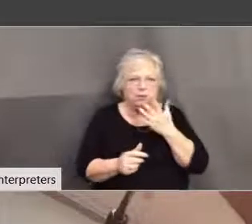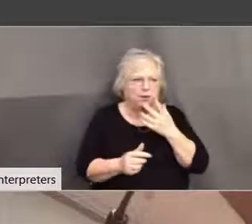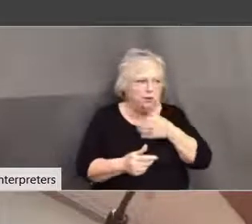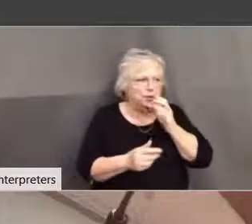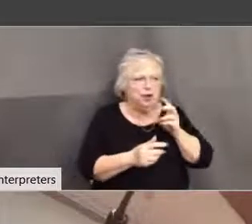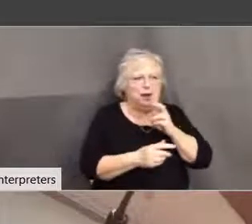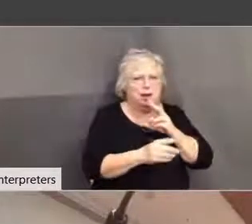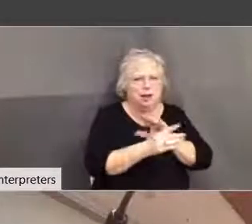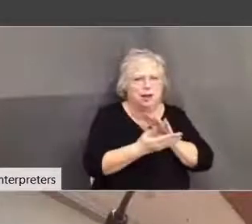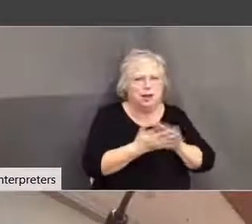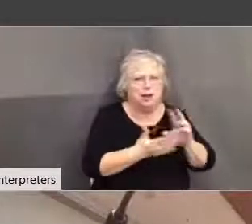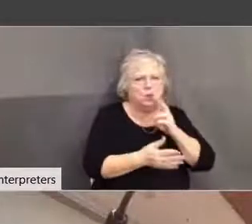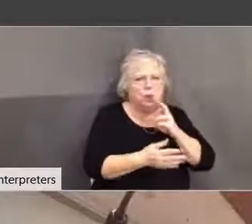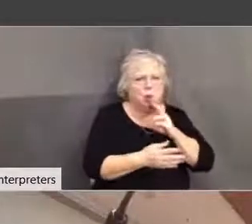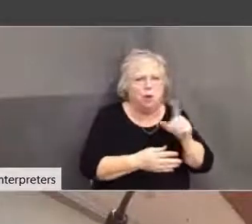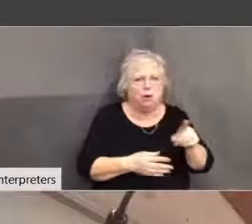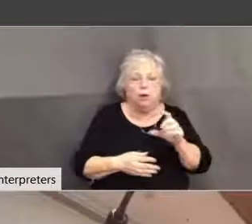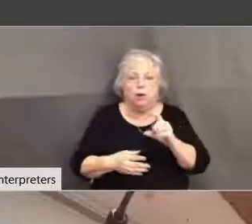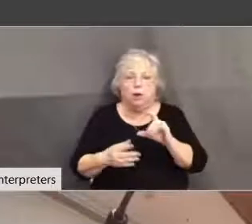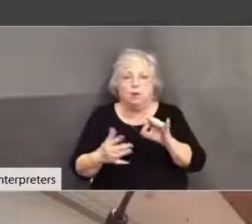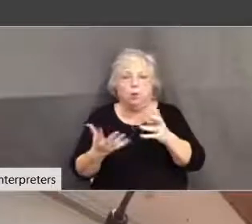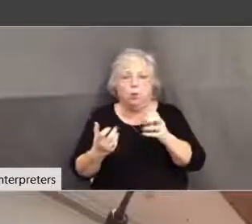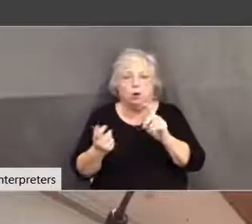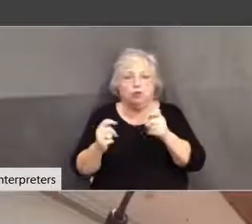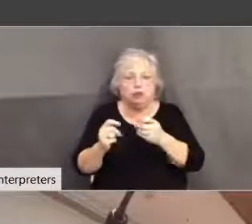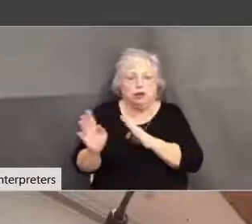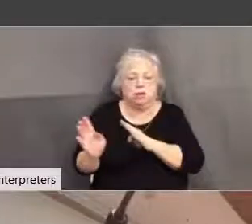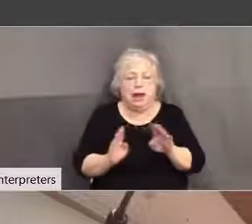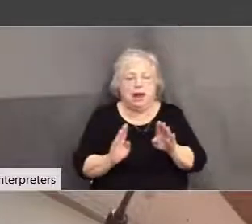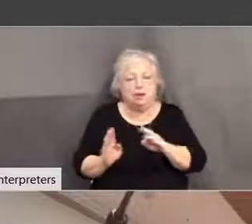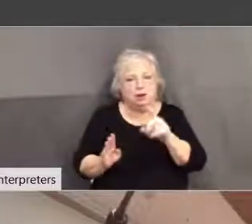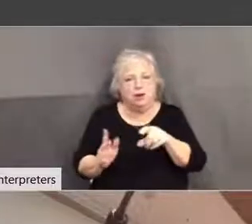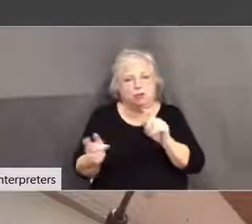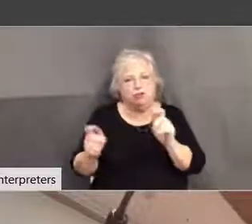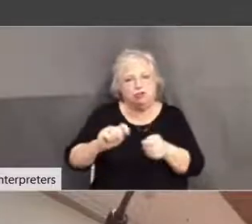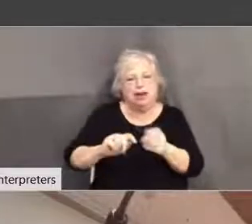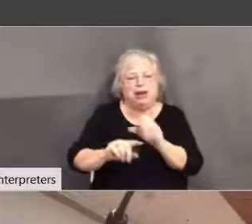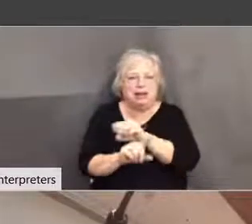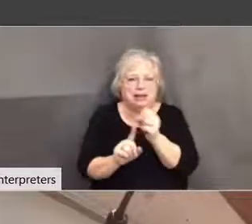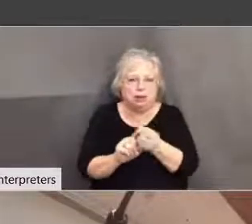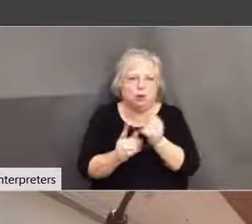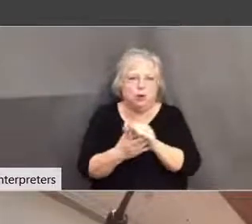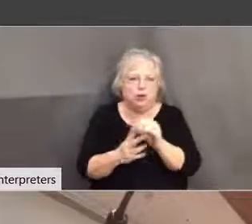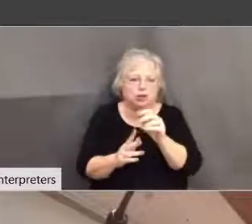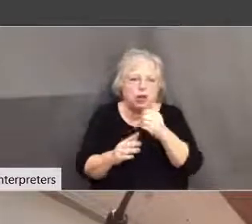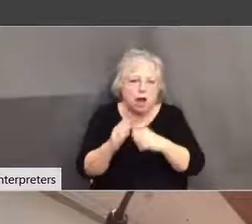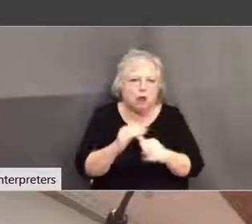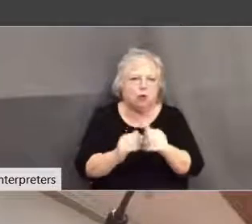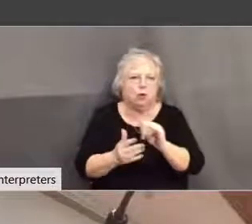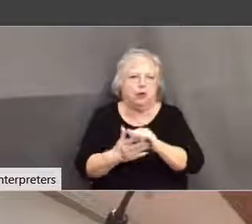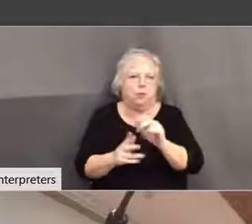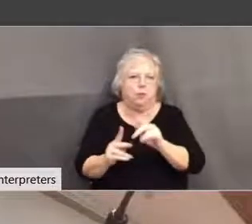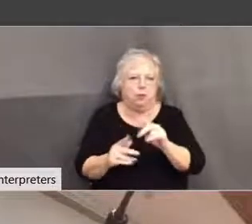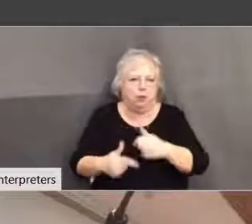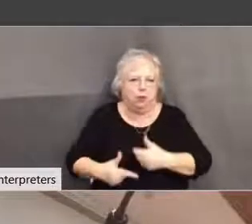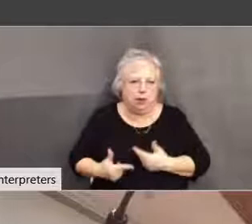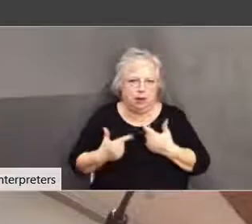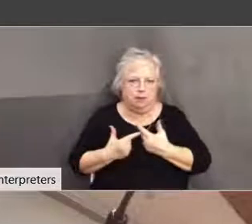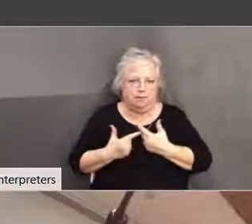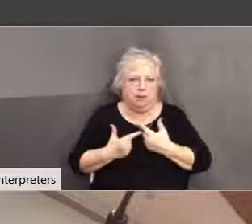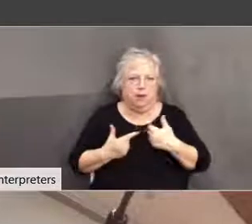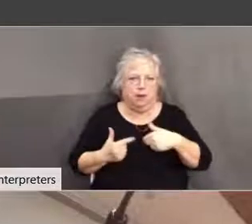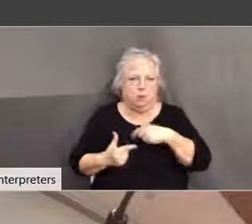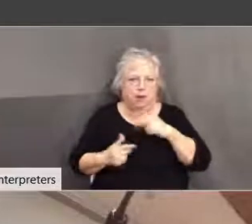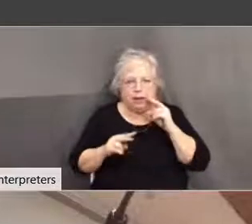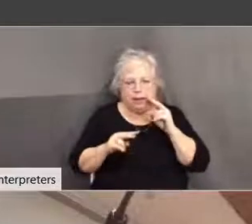change behaviors, we need to change some of the conditions that some of our citizen employees are living under. And I think that's a natural fact that we need to look at from a